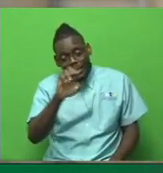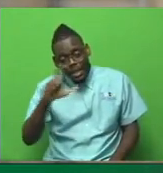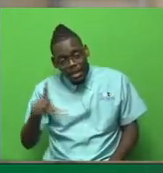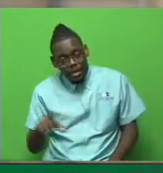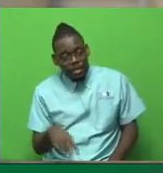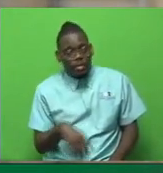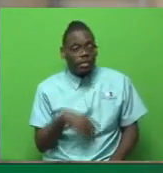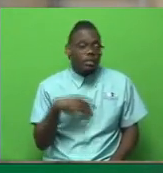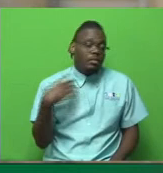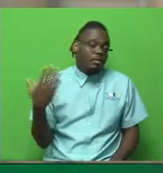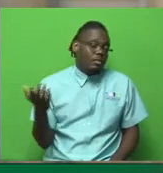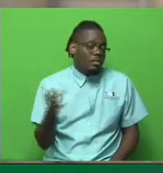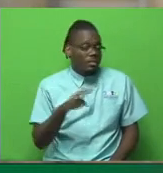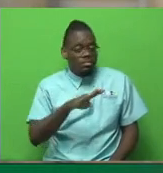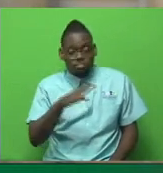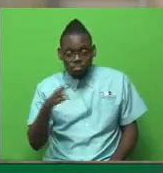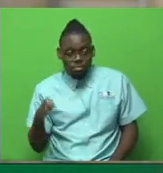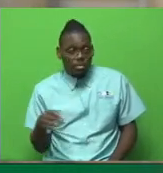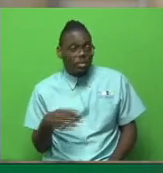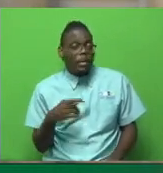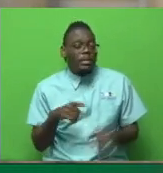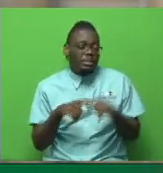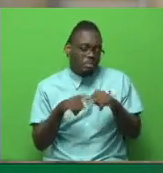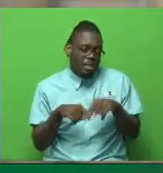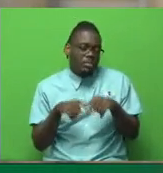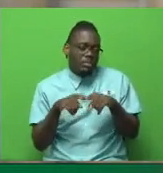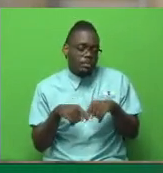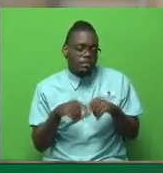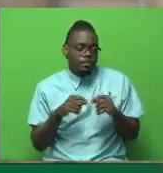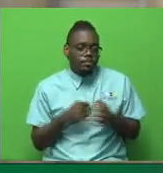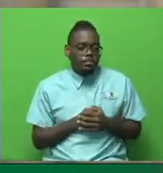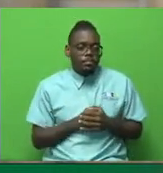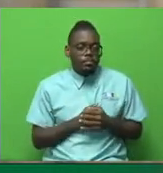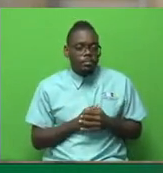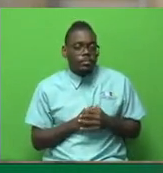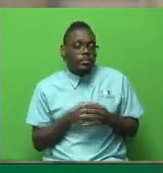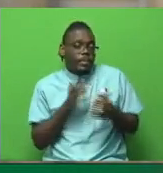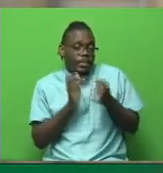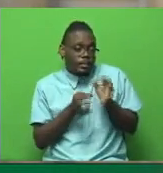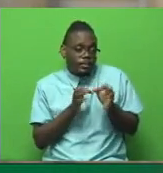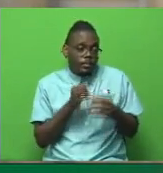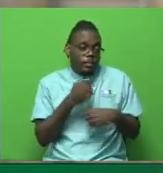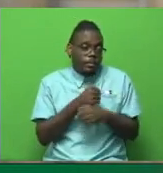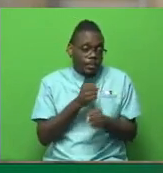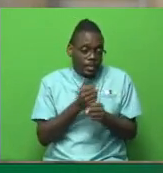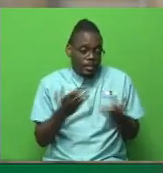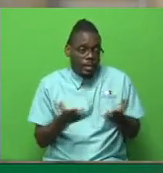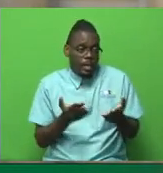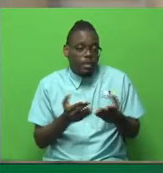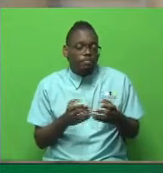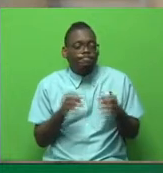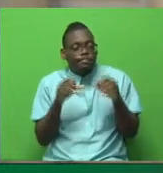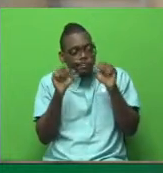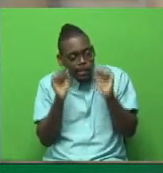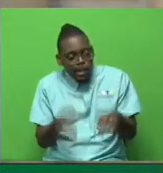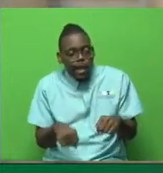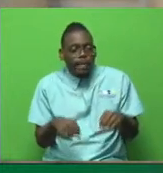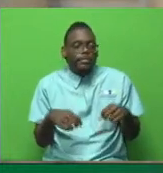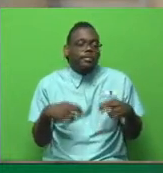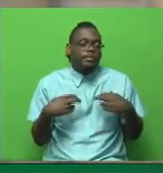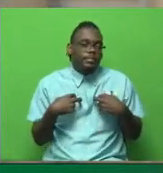with access to these base materials we can produce a manufacturing industry here in Trinidad and Tobago